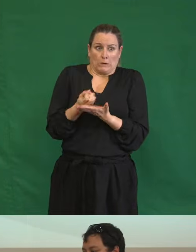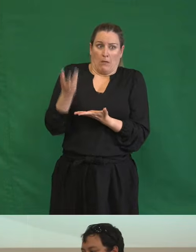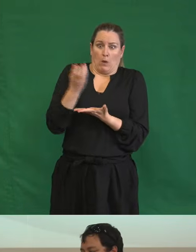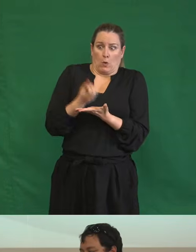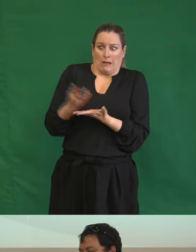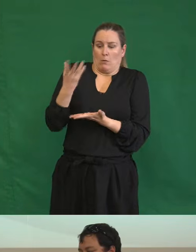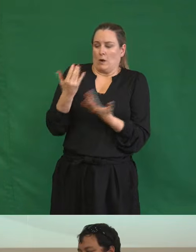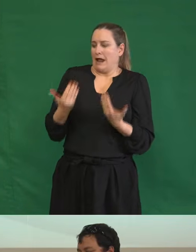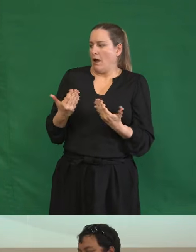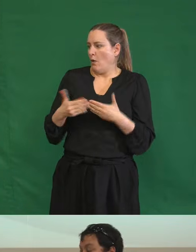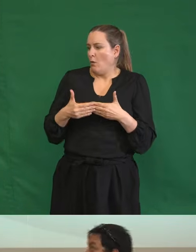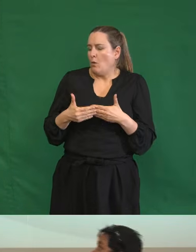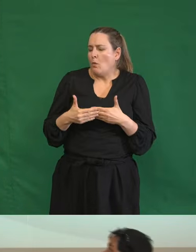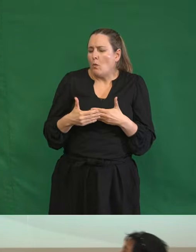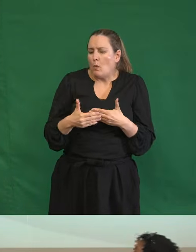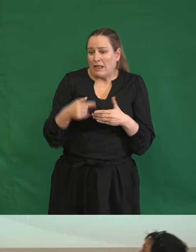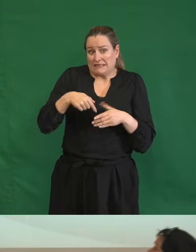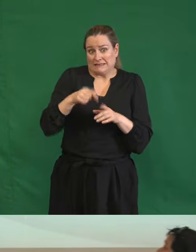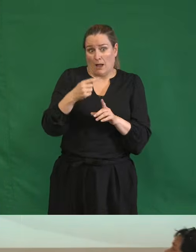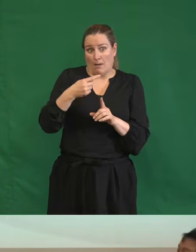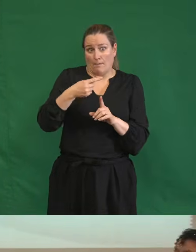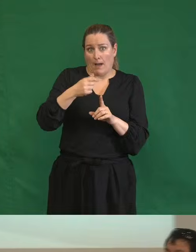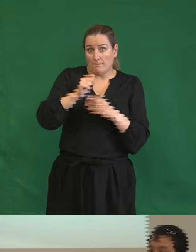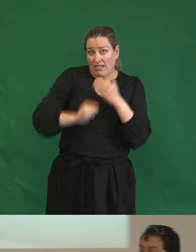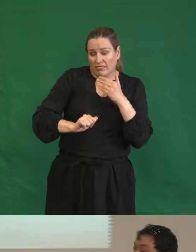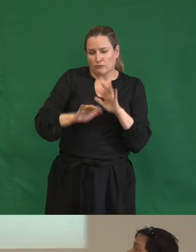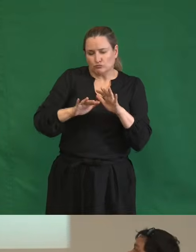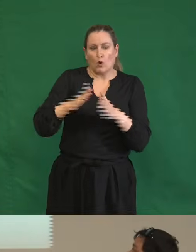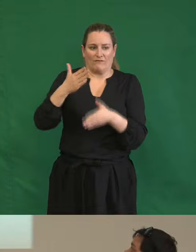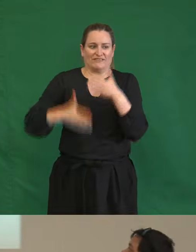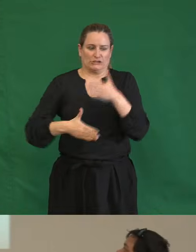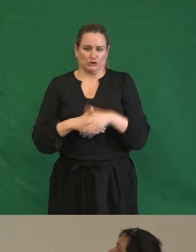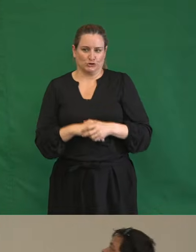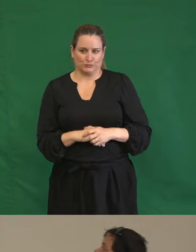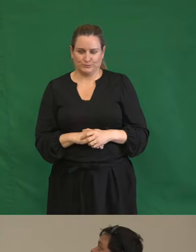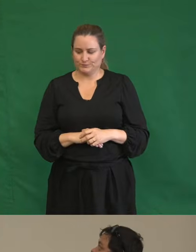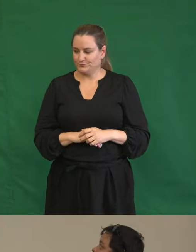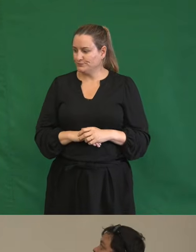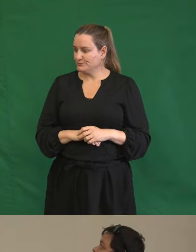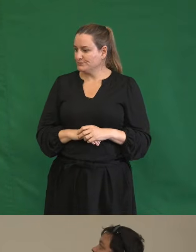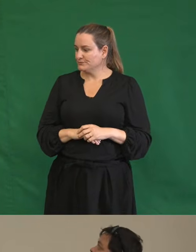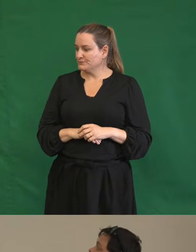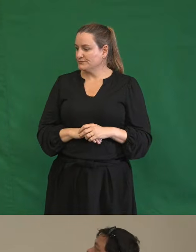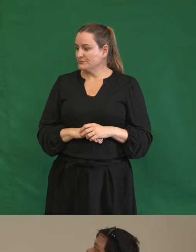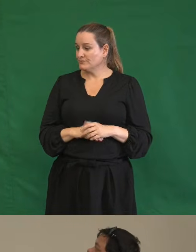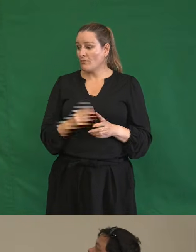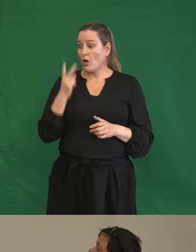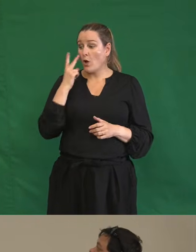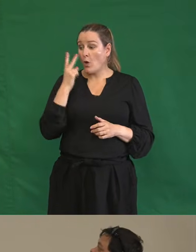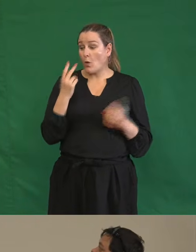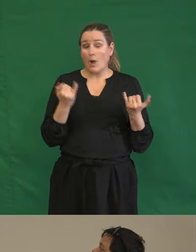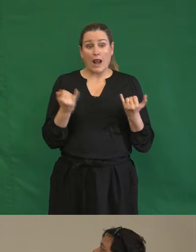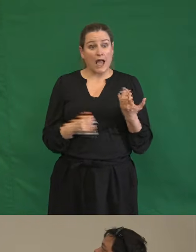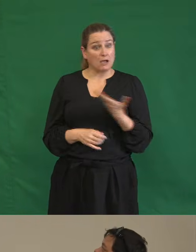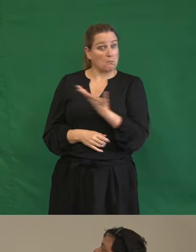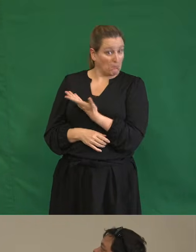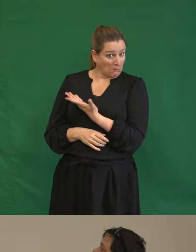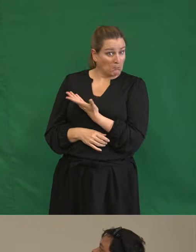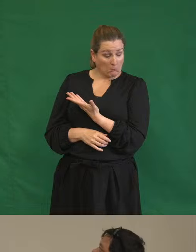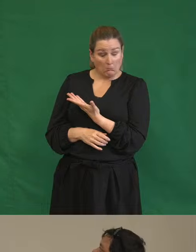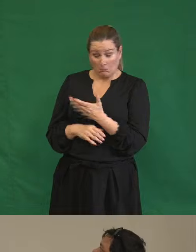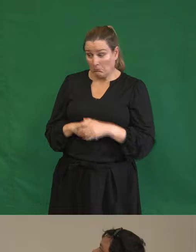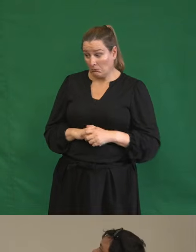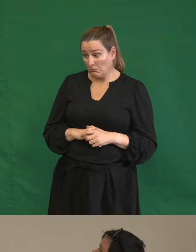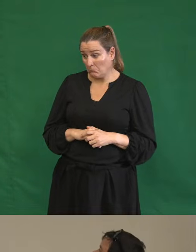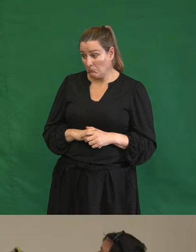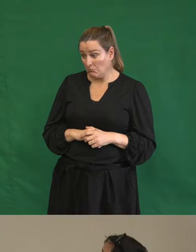so. So there's an example in terms of how it is rendered, or one of the examples at least. So when you